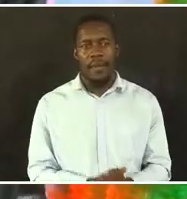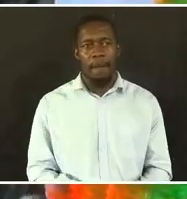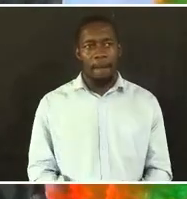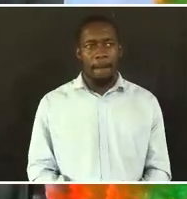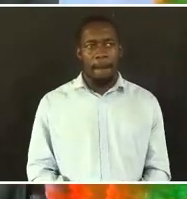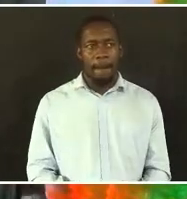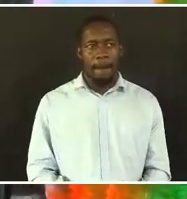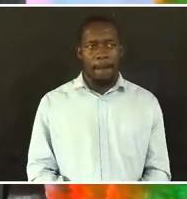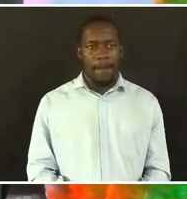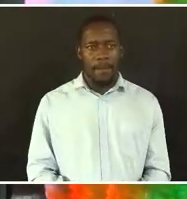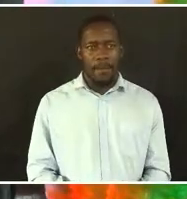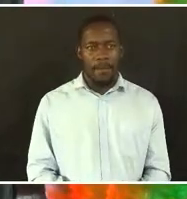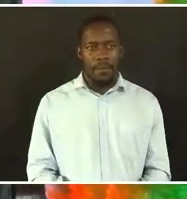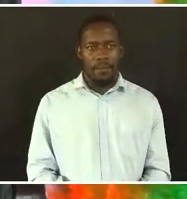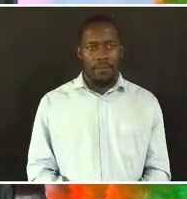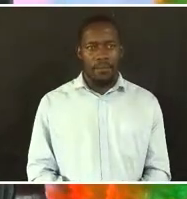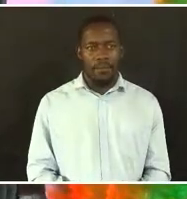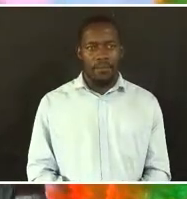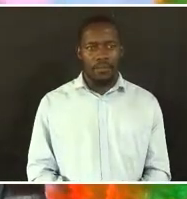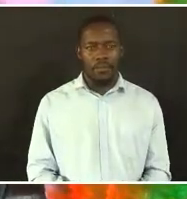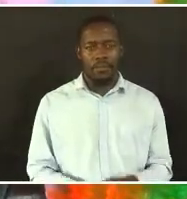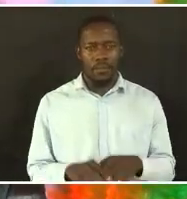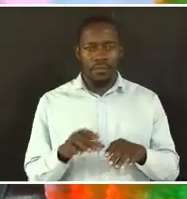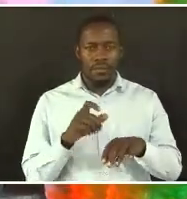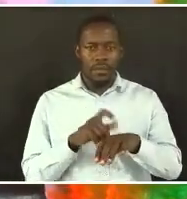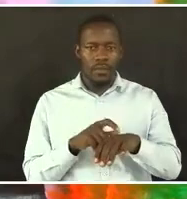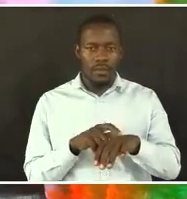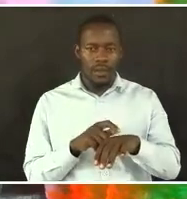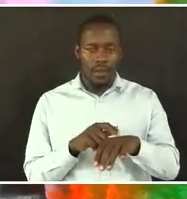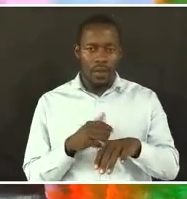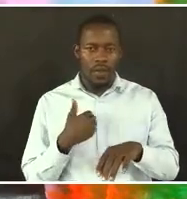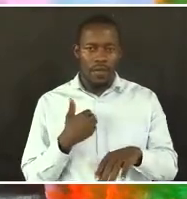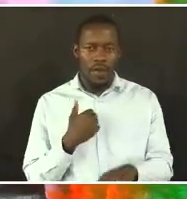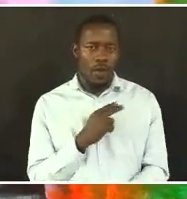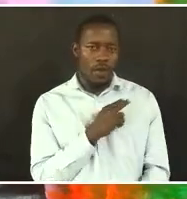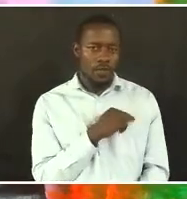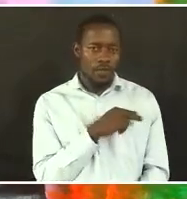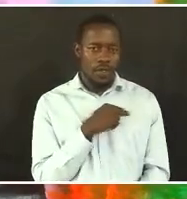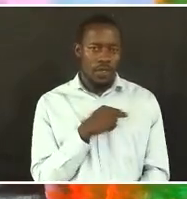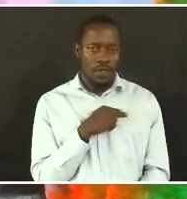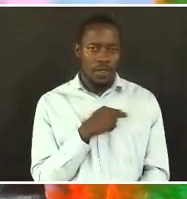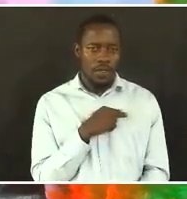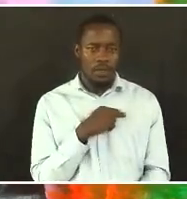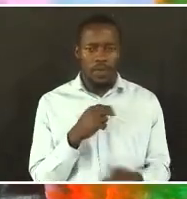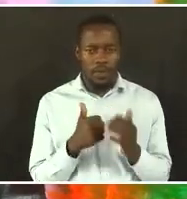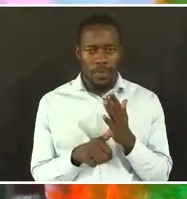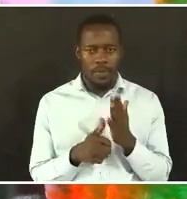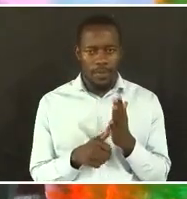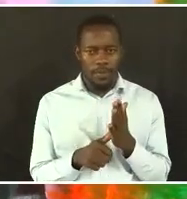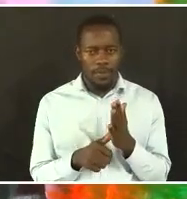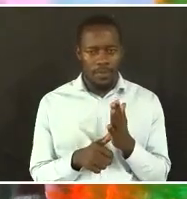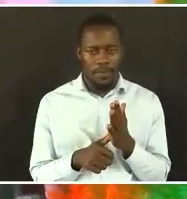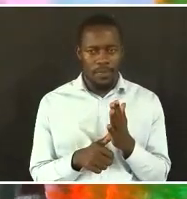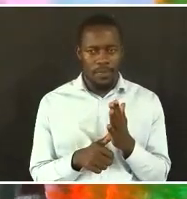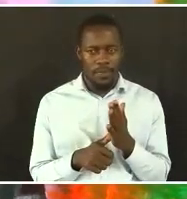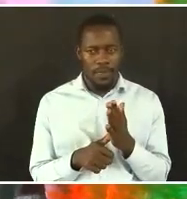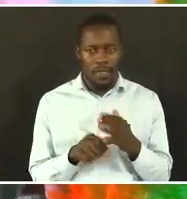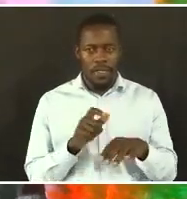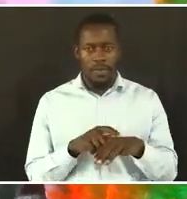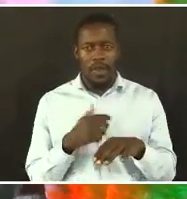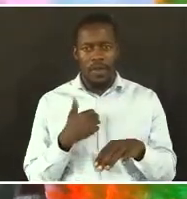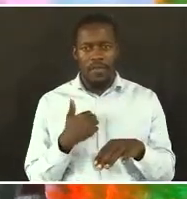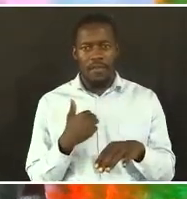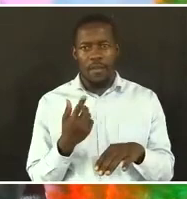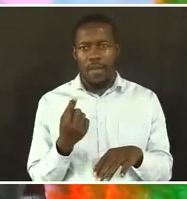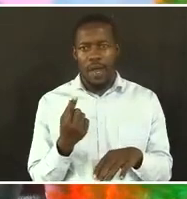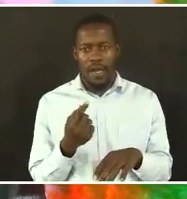When somebody has a huge hospital bill, and I'm just thinking widely, if it's very possible